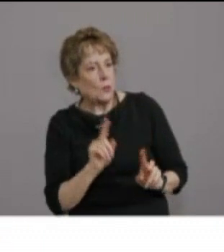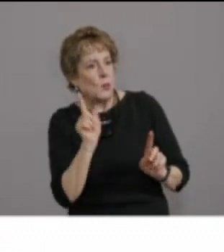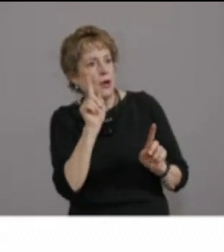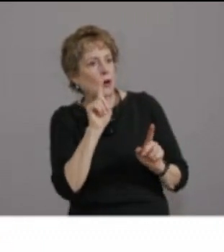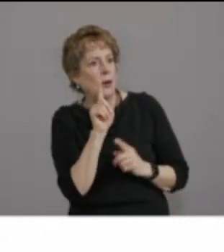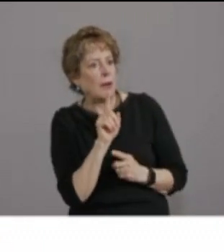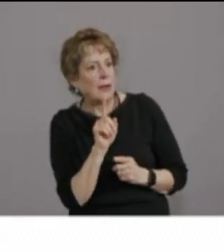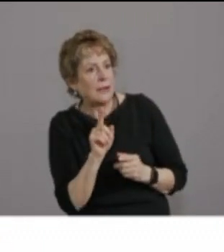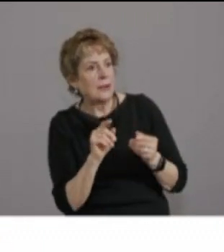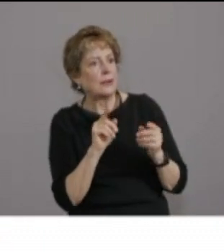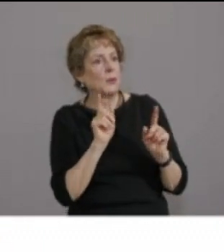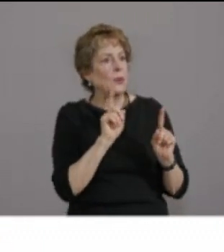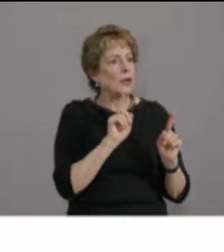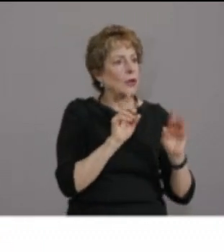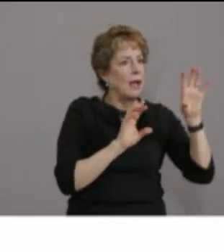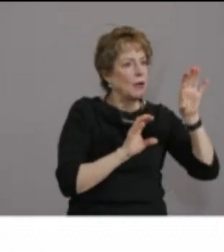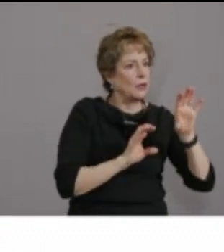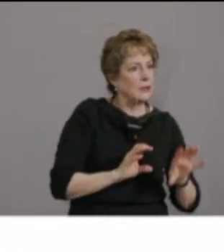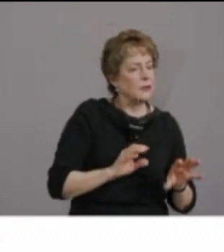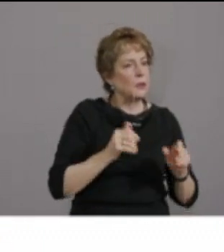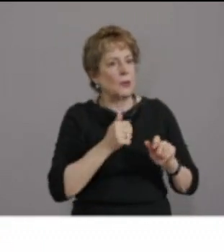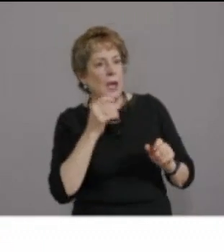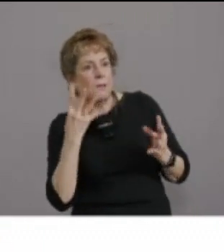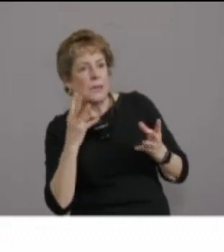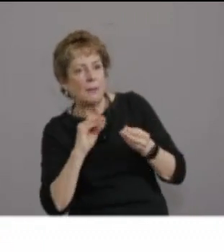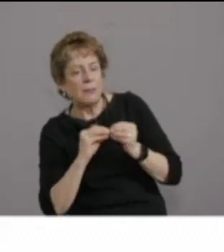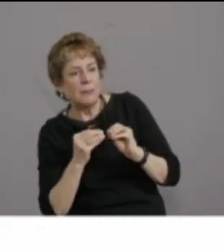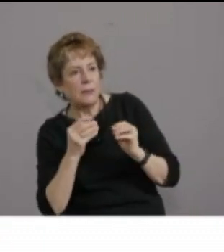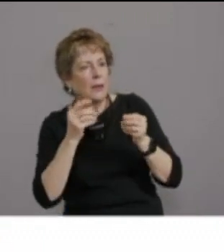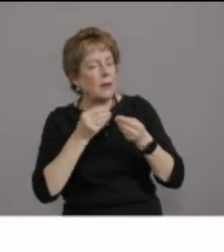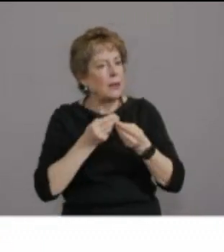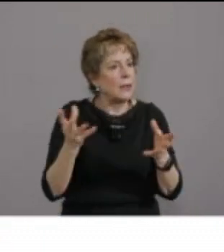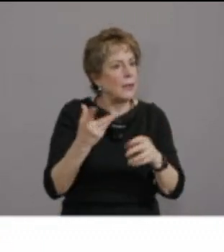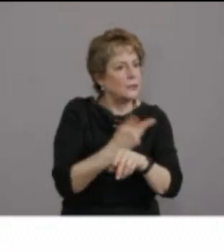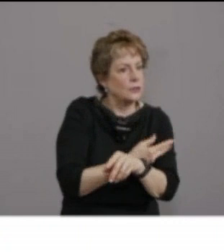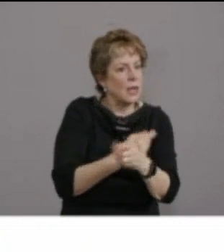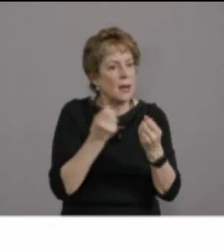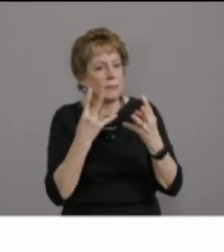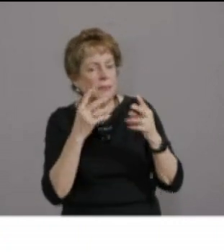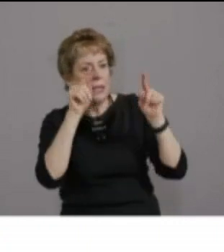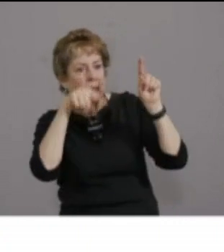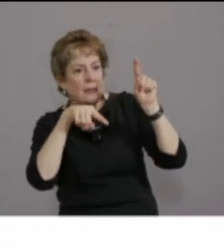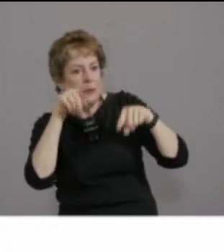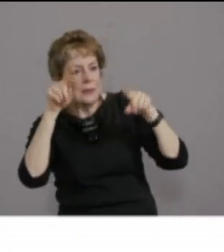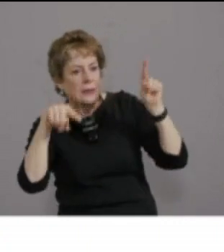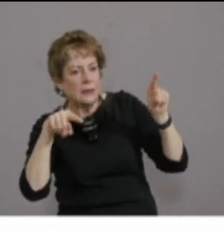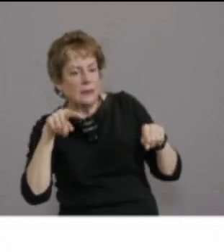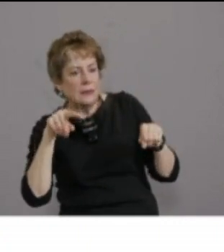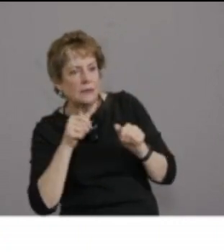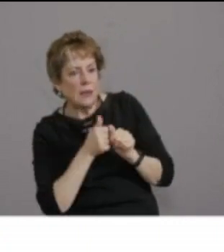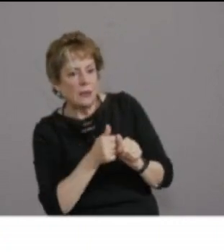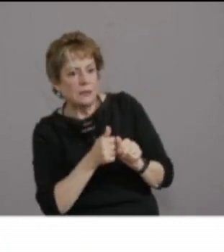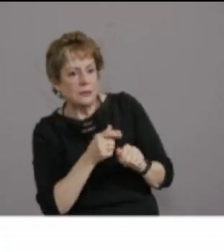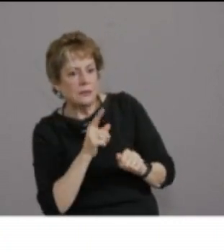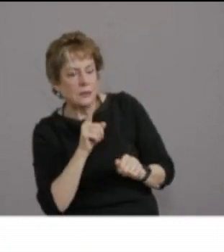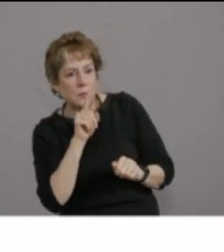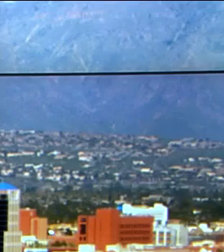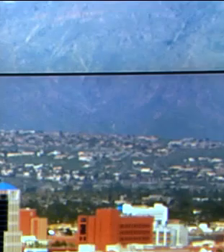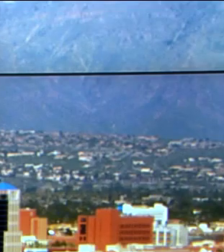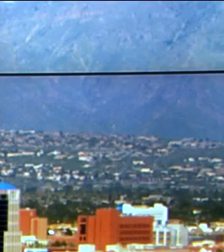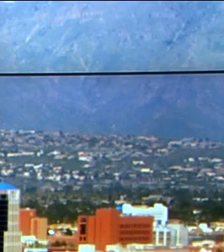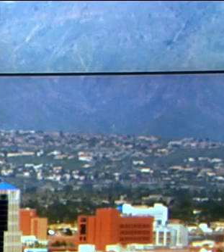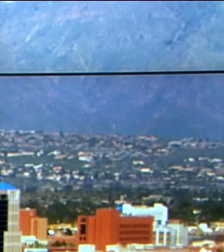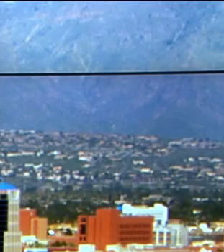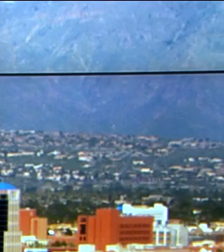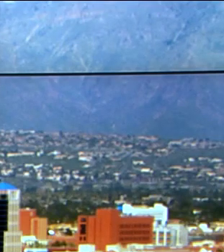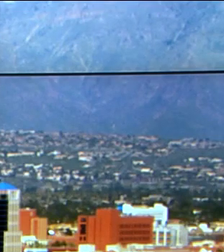far, Arizona has administered more than 232,000 doses of the vaccine. Taja Davis, KGUN 9 on your side. And the